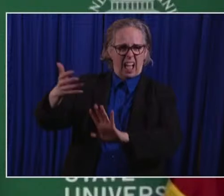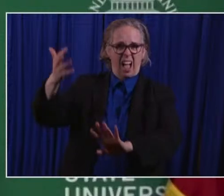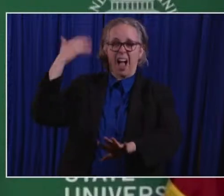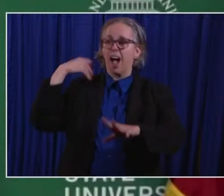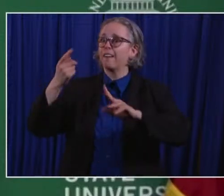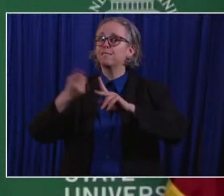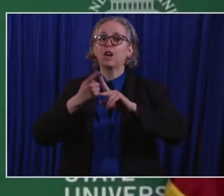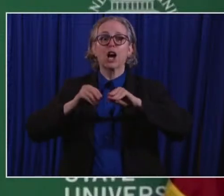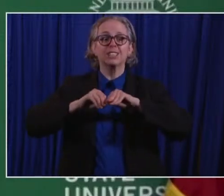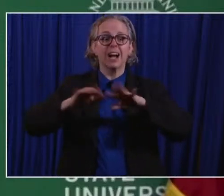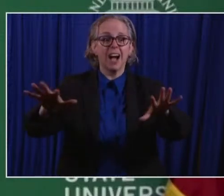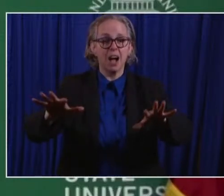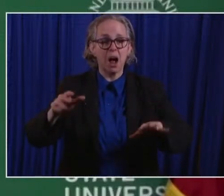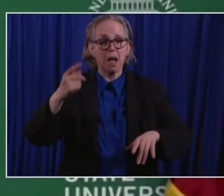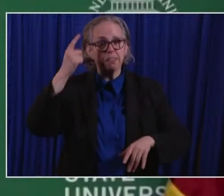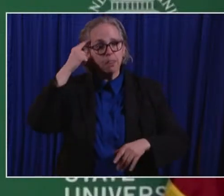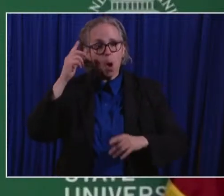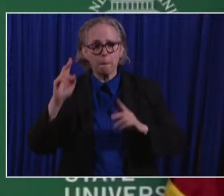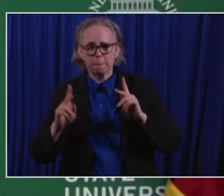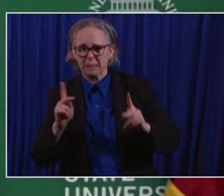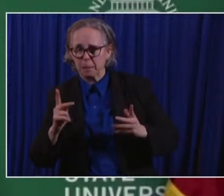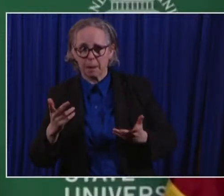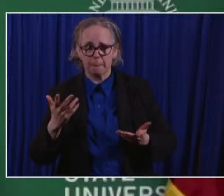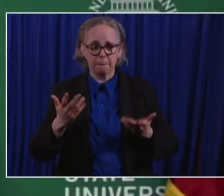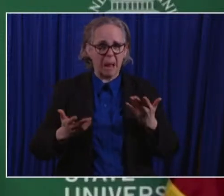was that there are people who really wanted that one dose.